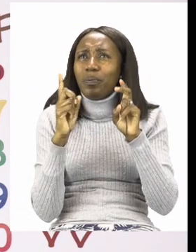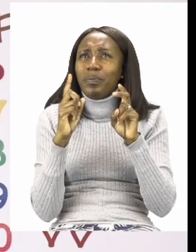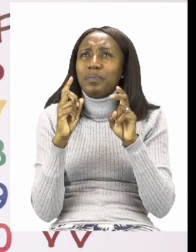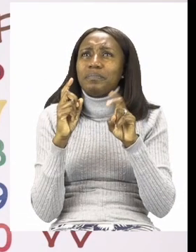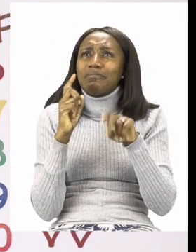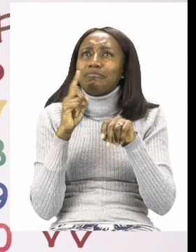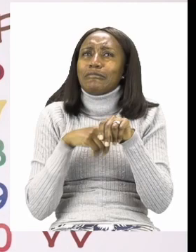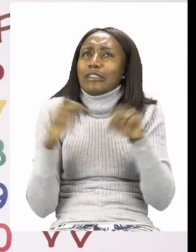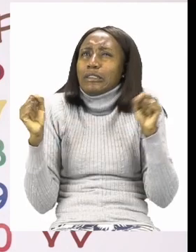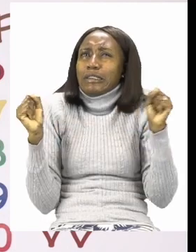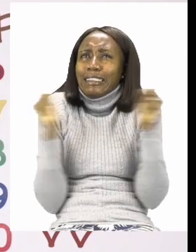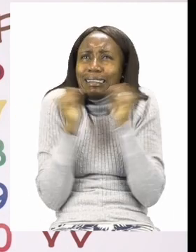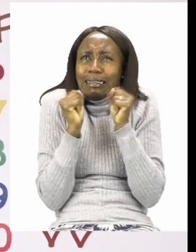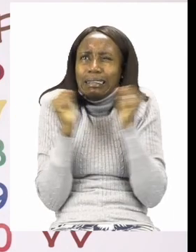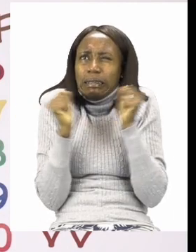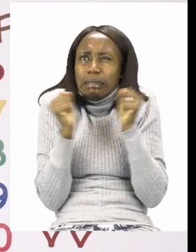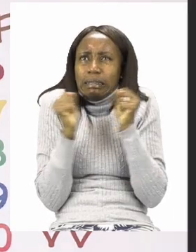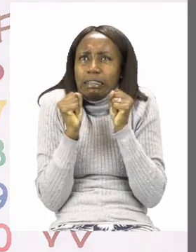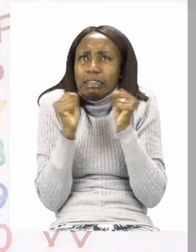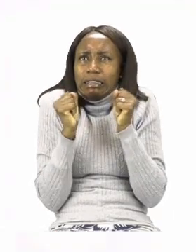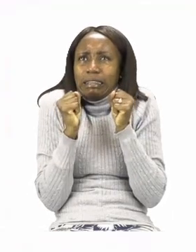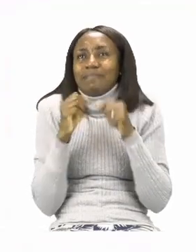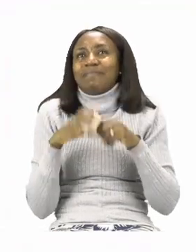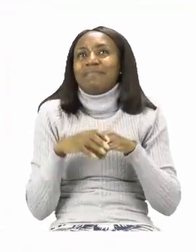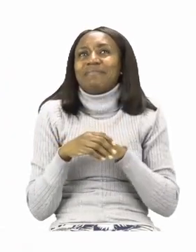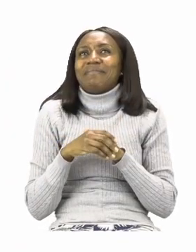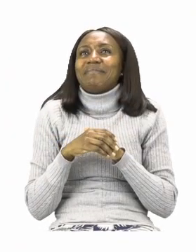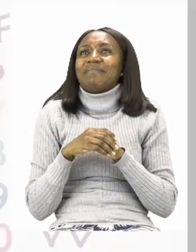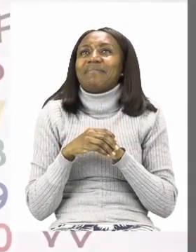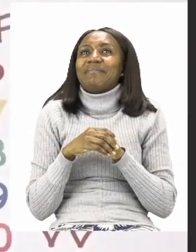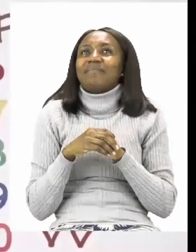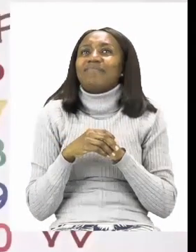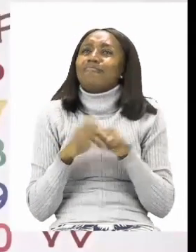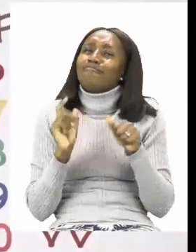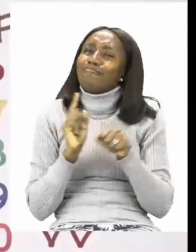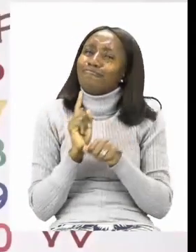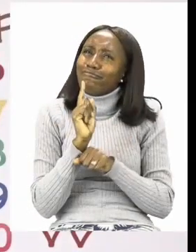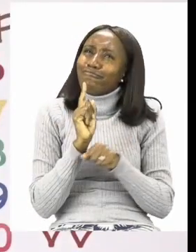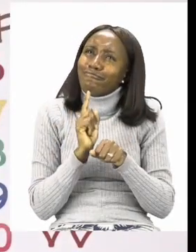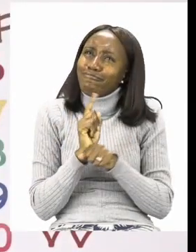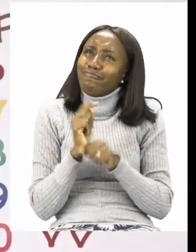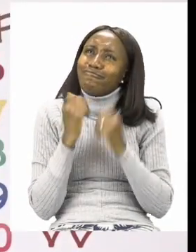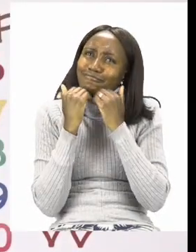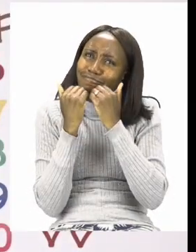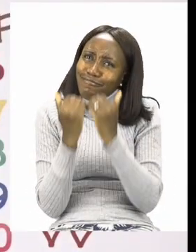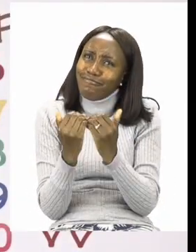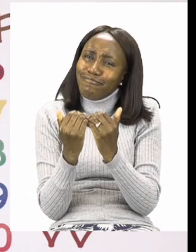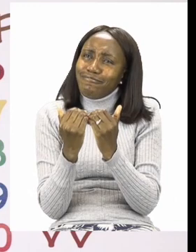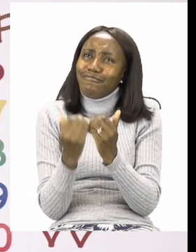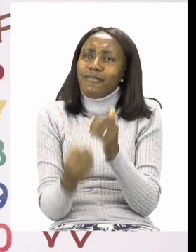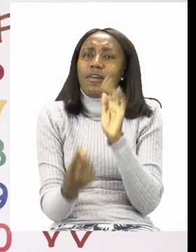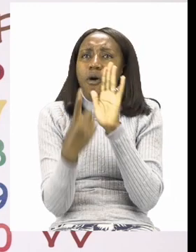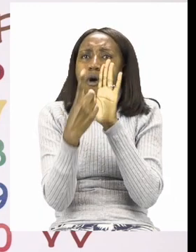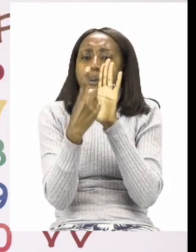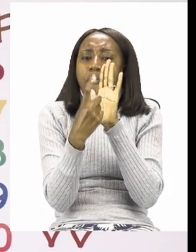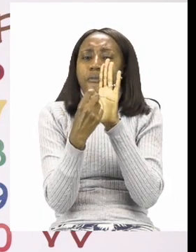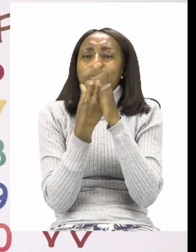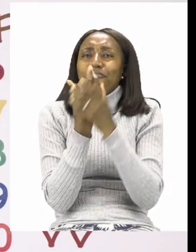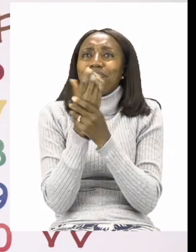is winter. Before we get into our lesson for this day, we need